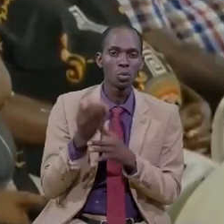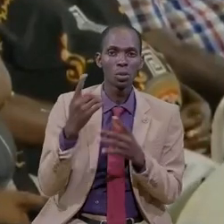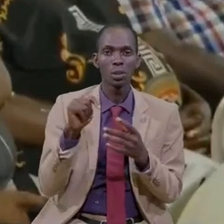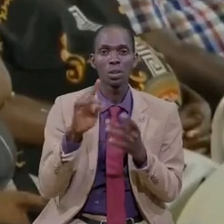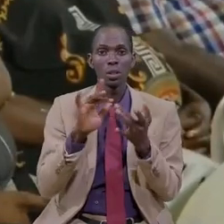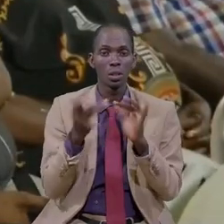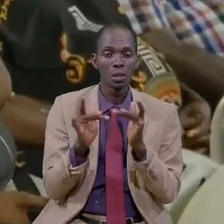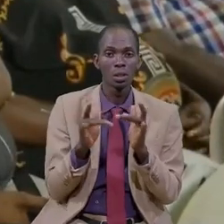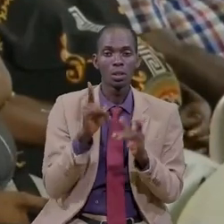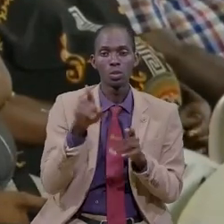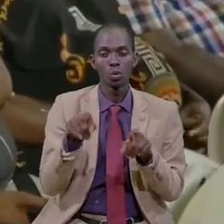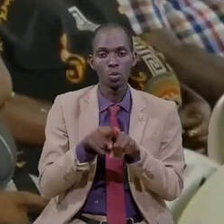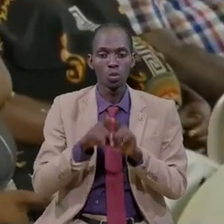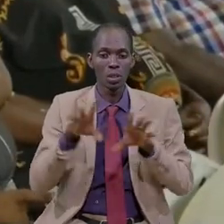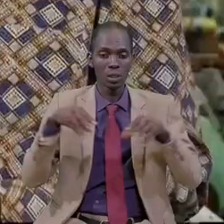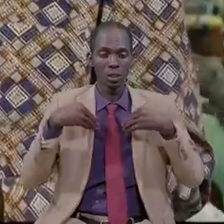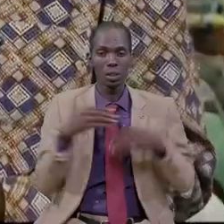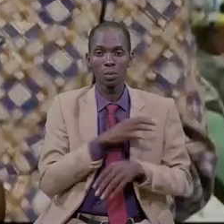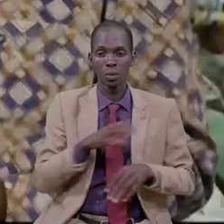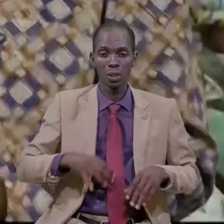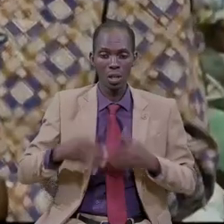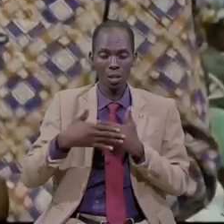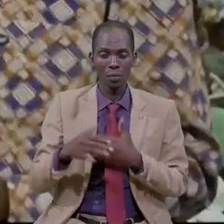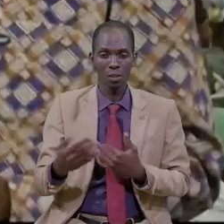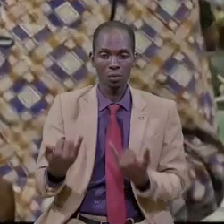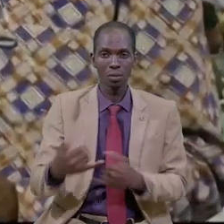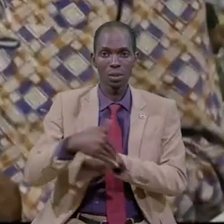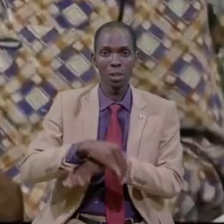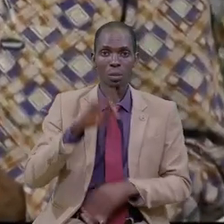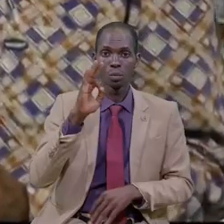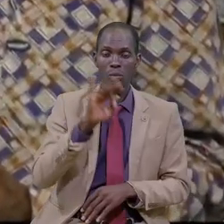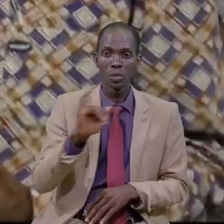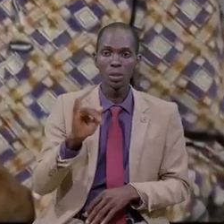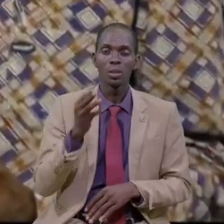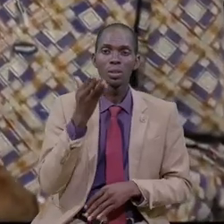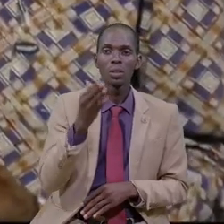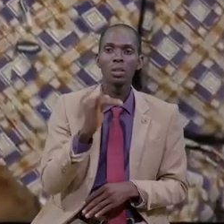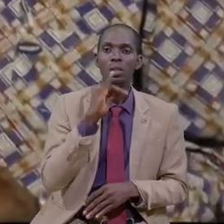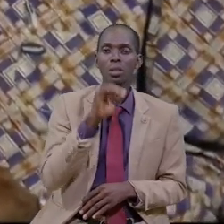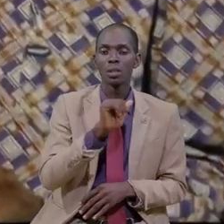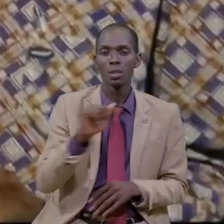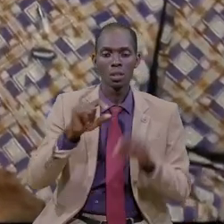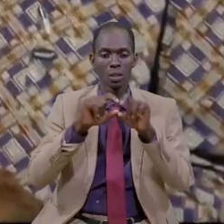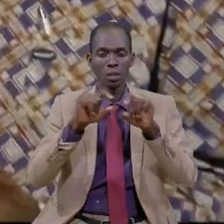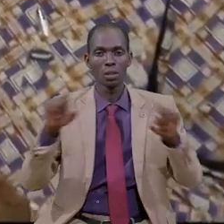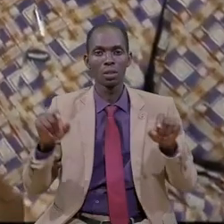the pastor's message this evening, there's a link,